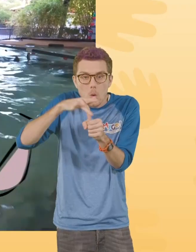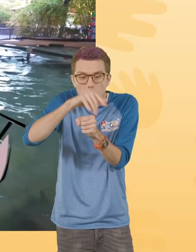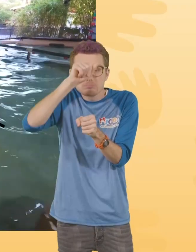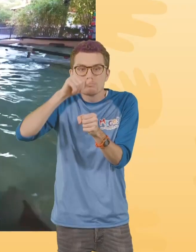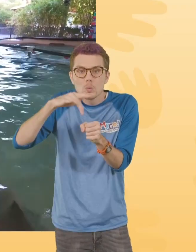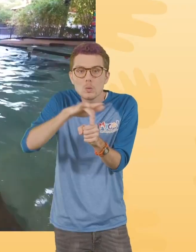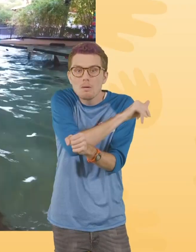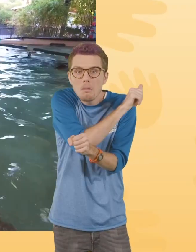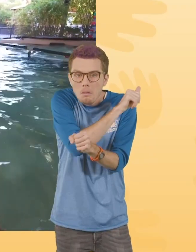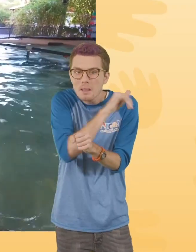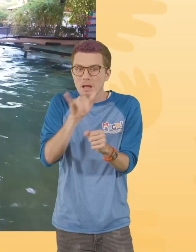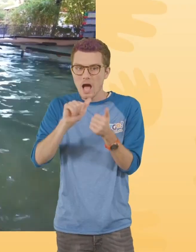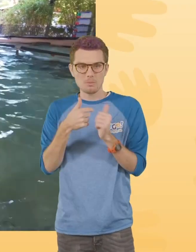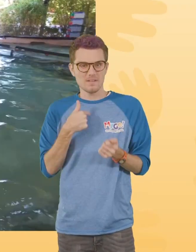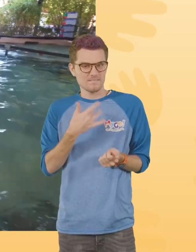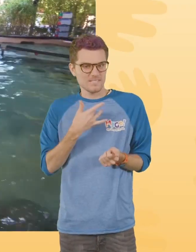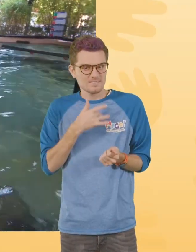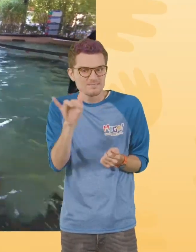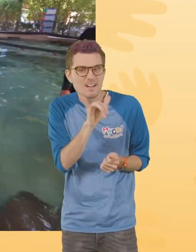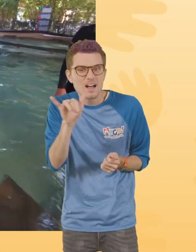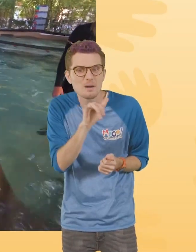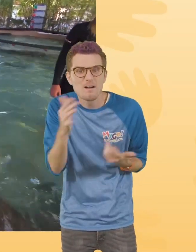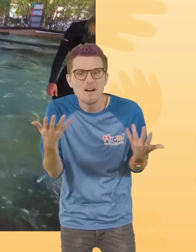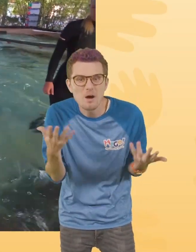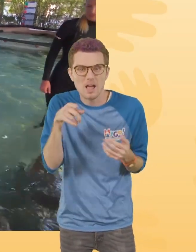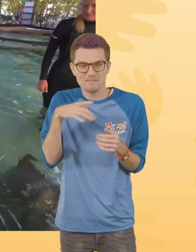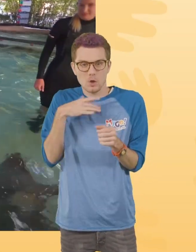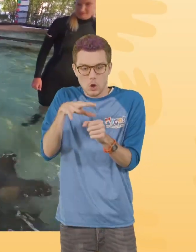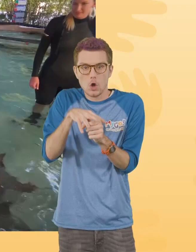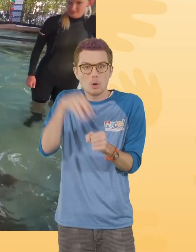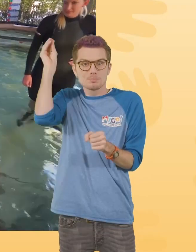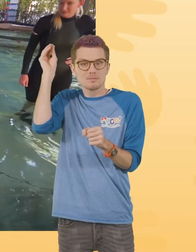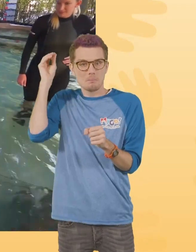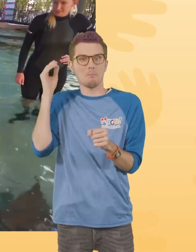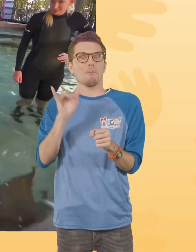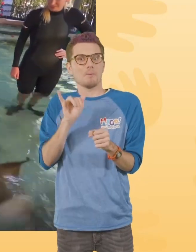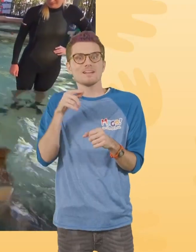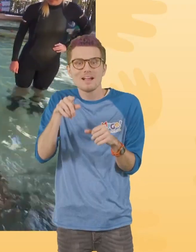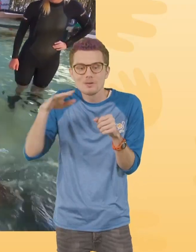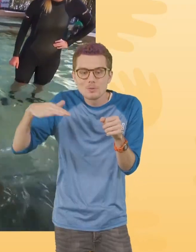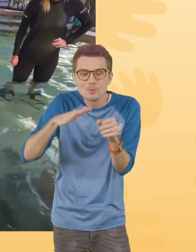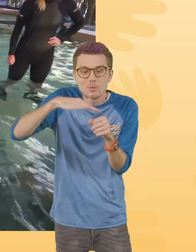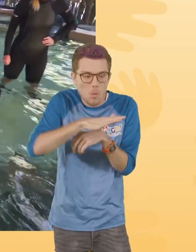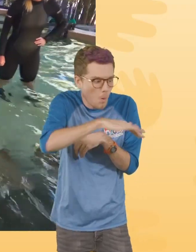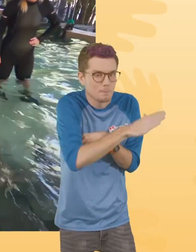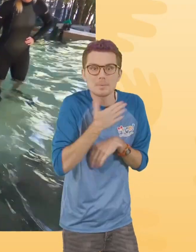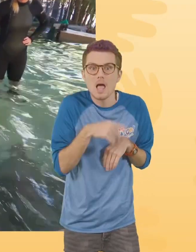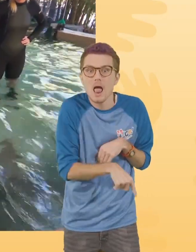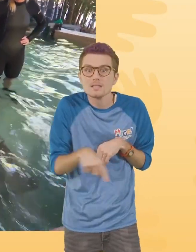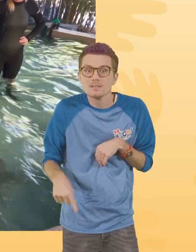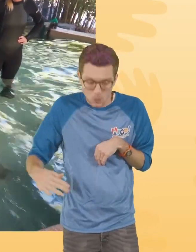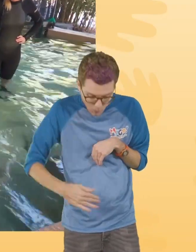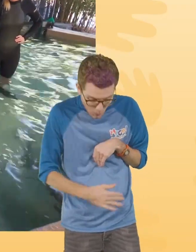on your hand? That's kind of how it feels like when it's sucking the food out of your hand. Whoa! That one just swam through